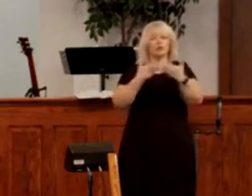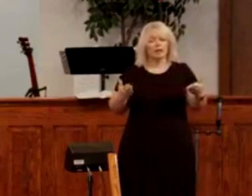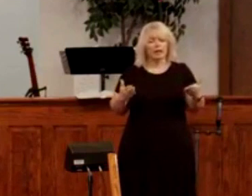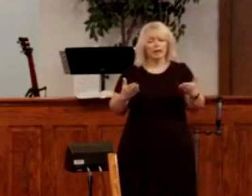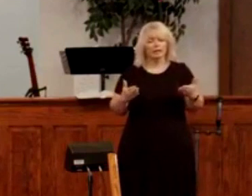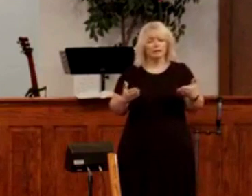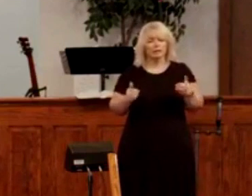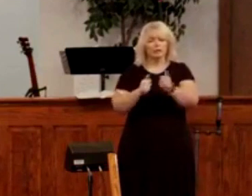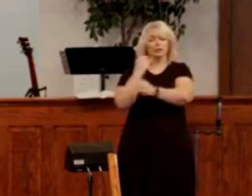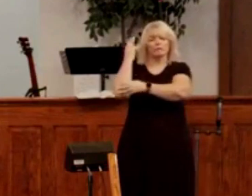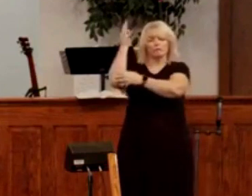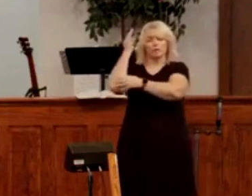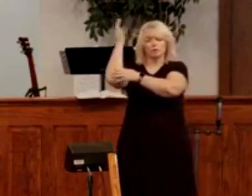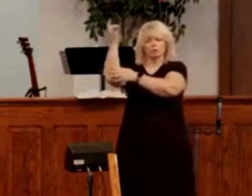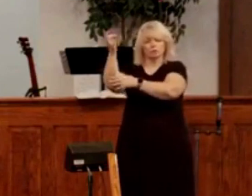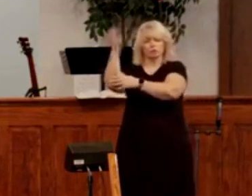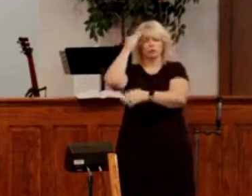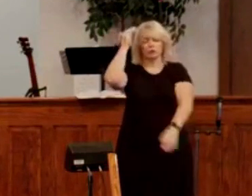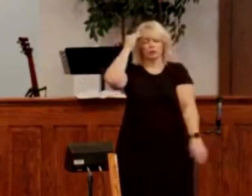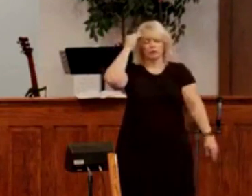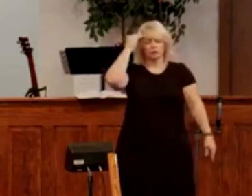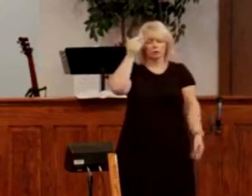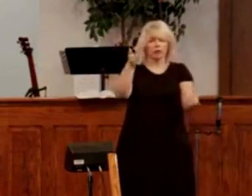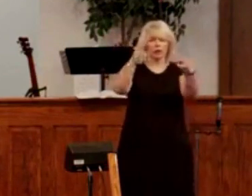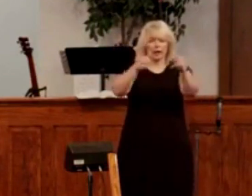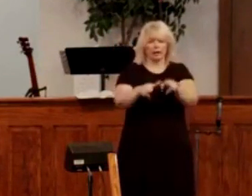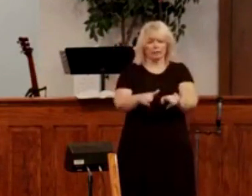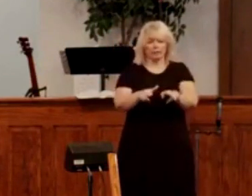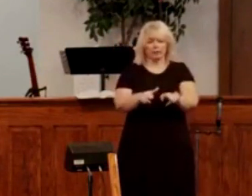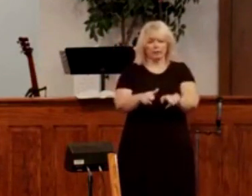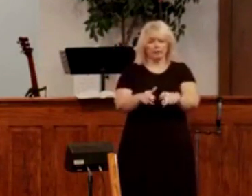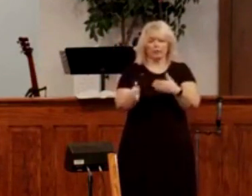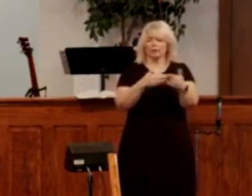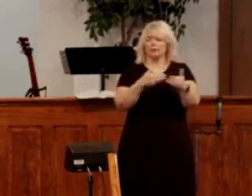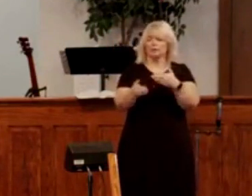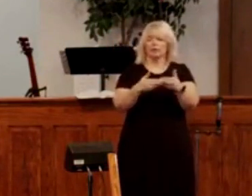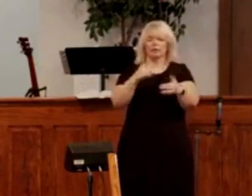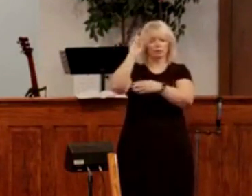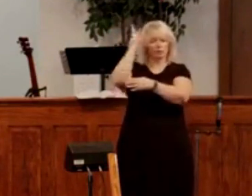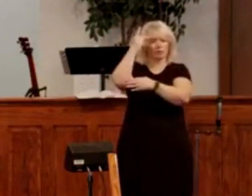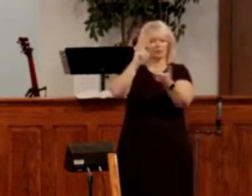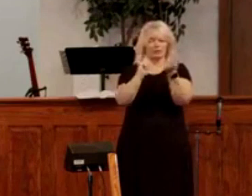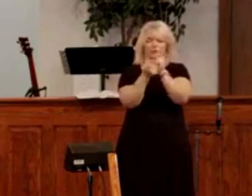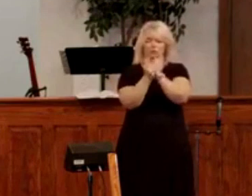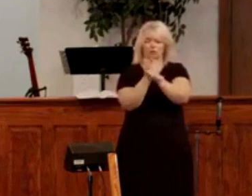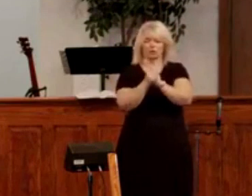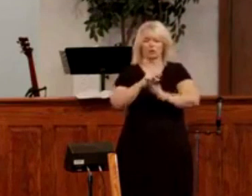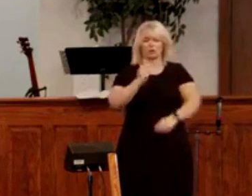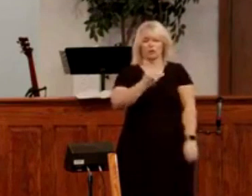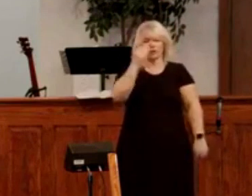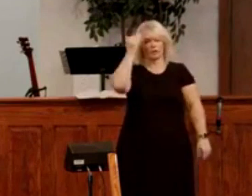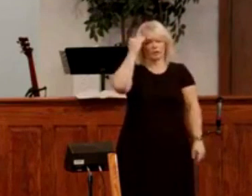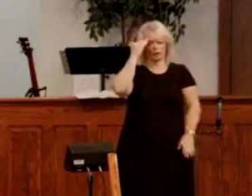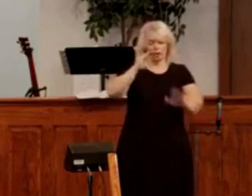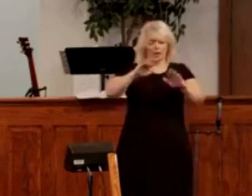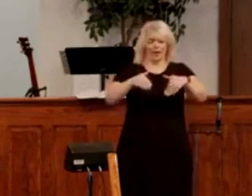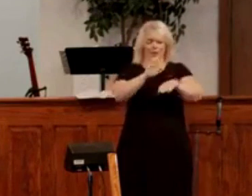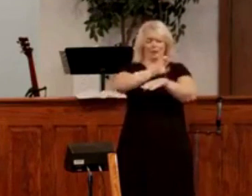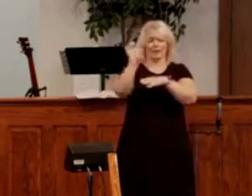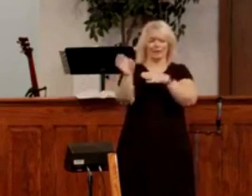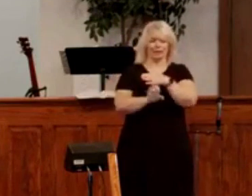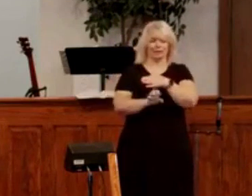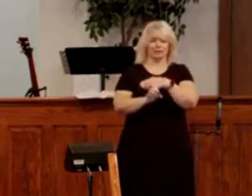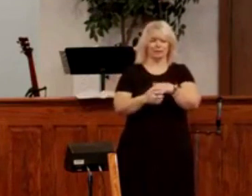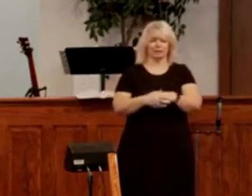that's ahead of us because we know we win no matter what political changes happen. We know how it ends,